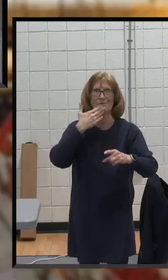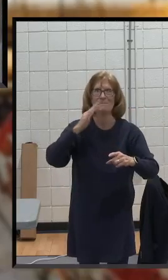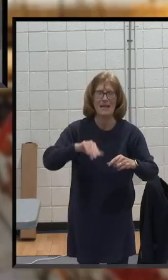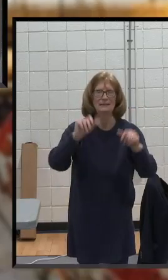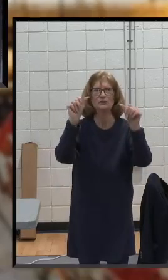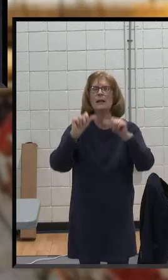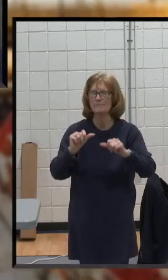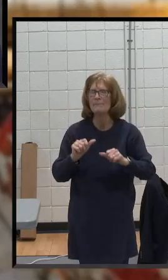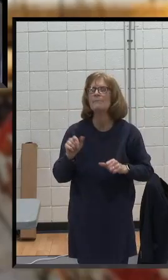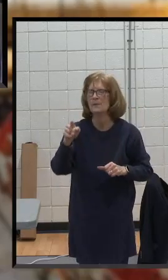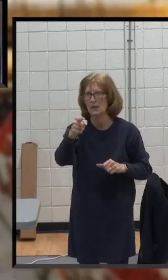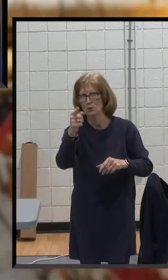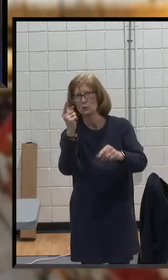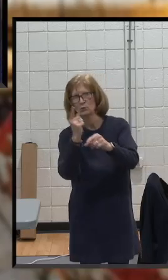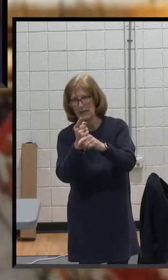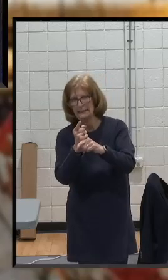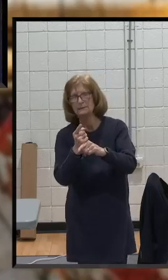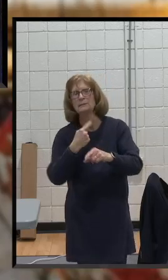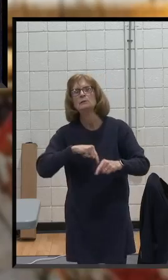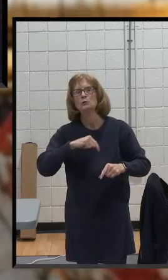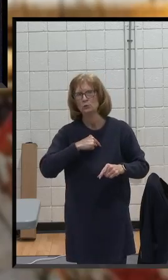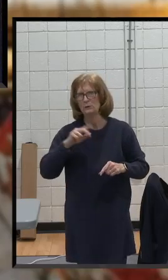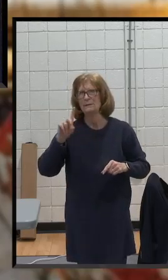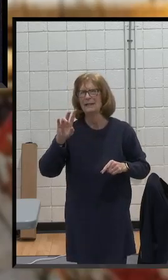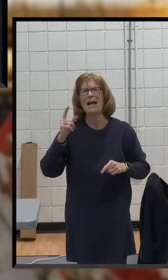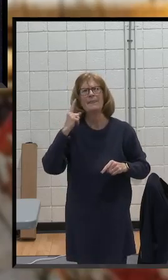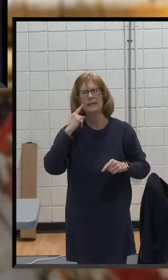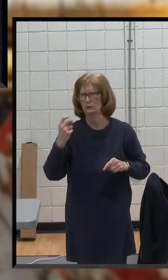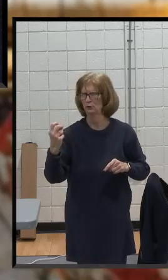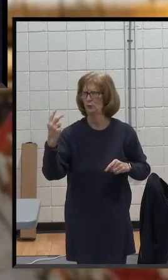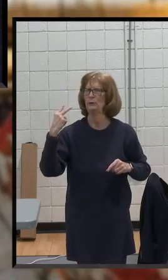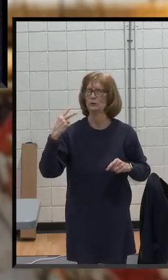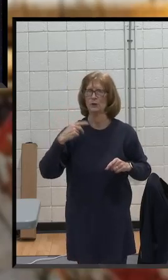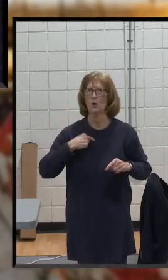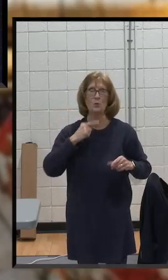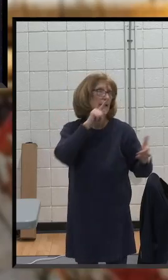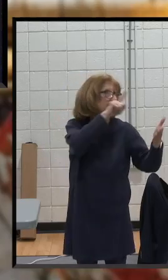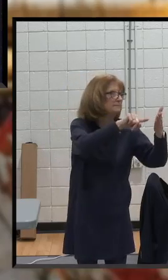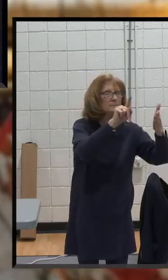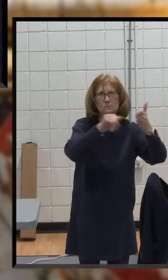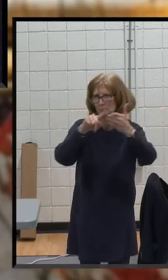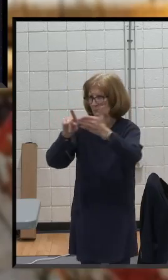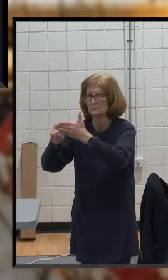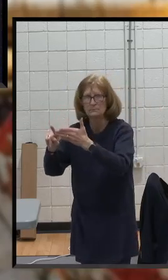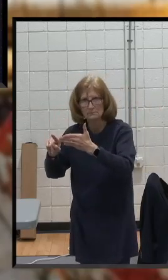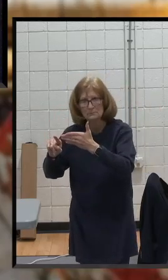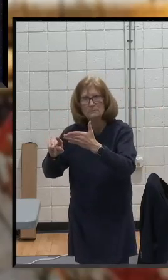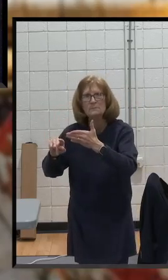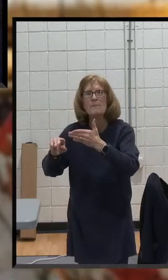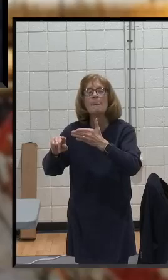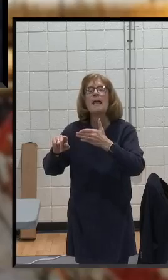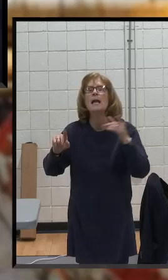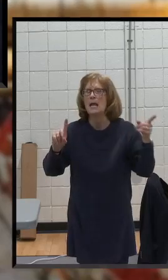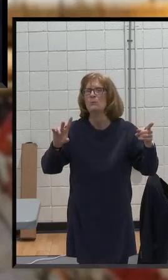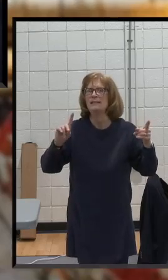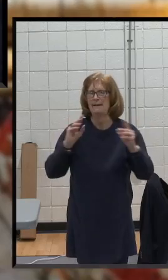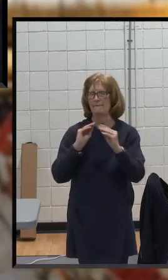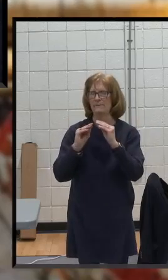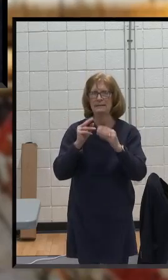a comprehensive pothole blitz. Was it 2 years ago now? And that's already starting to show signs of